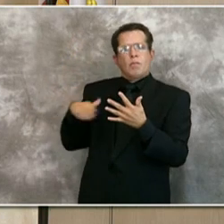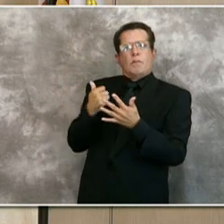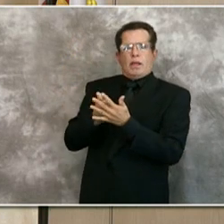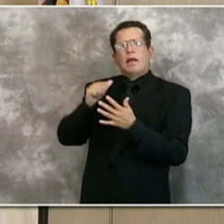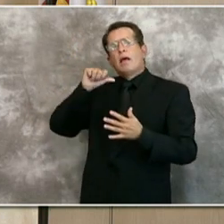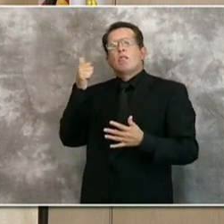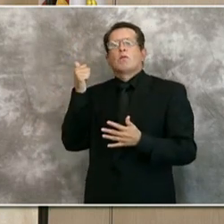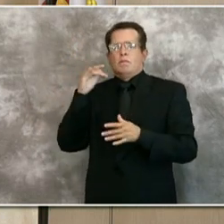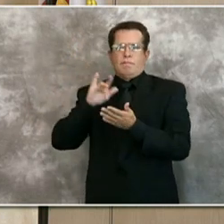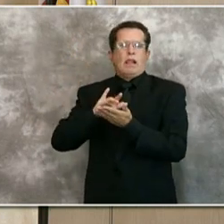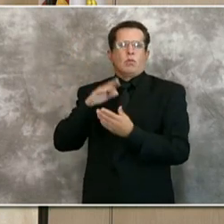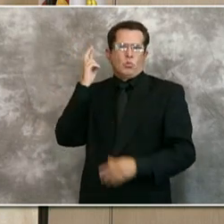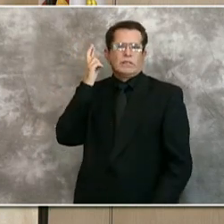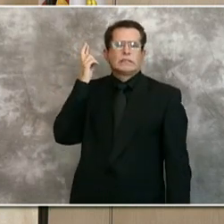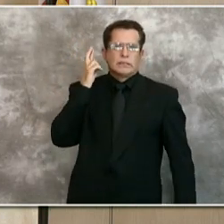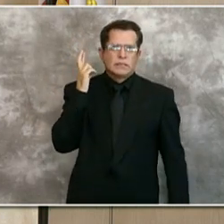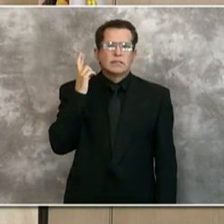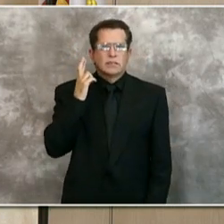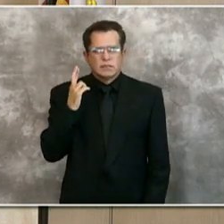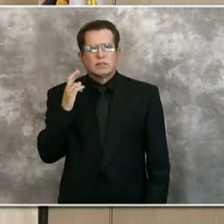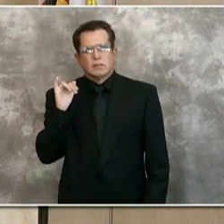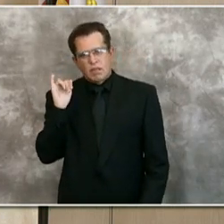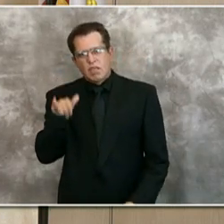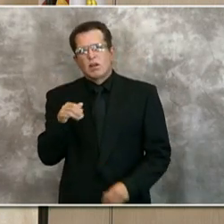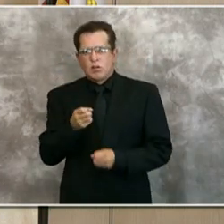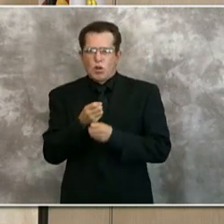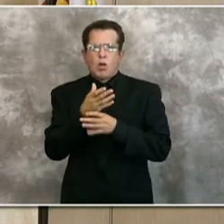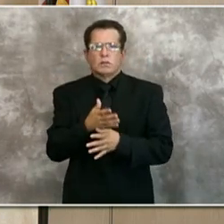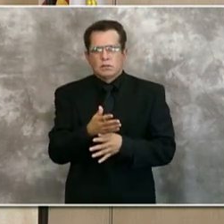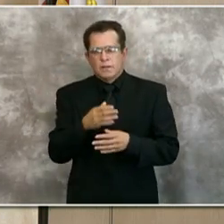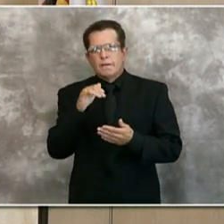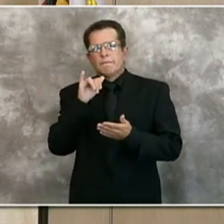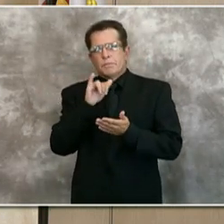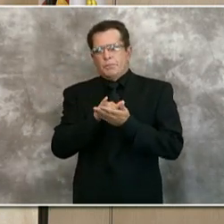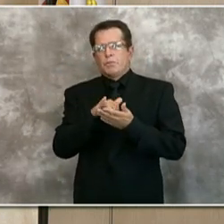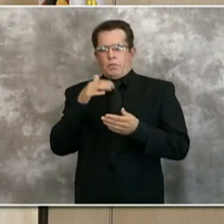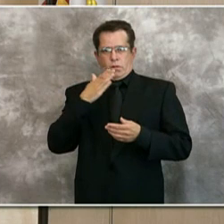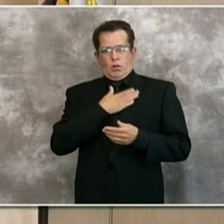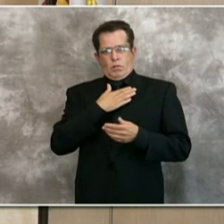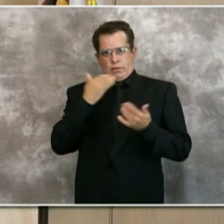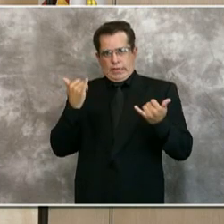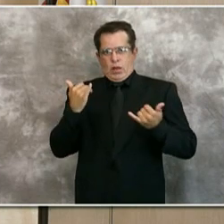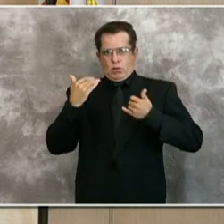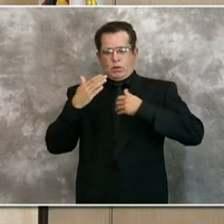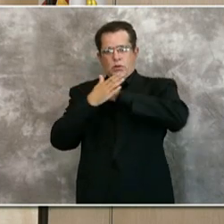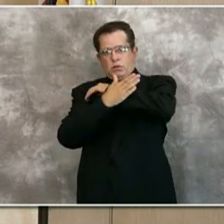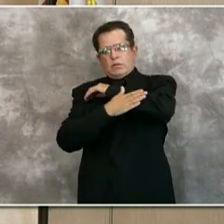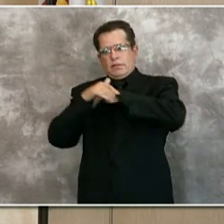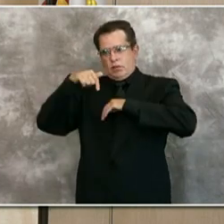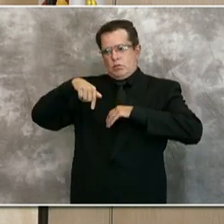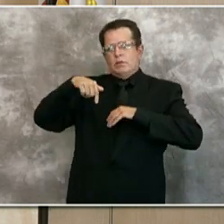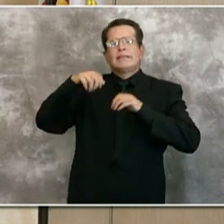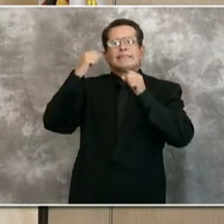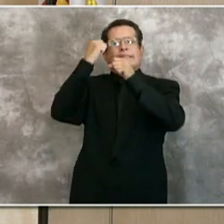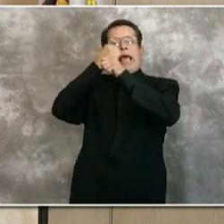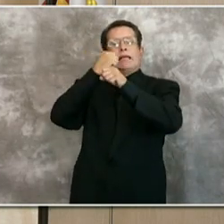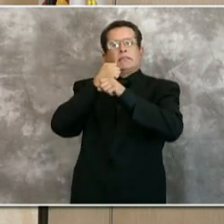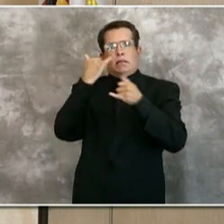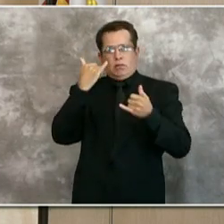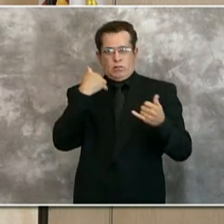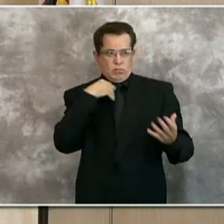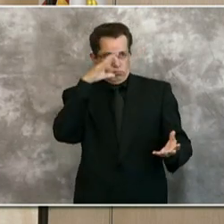medical conditions. Locally, our county community health statistics unit